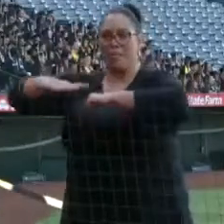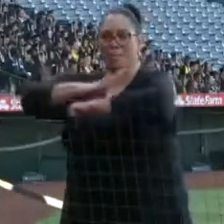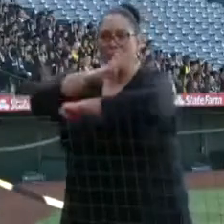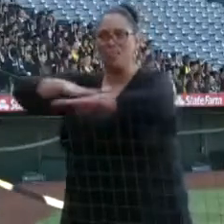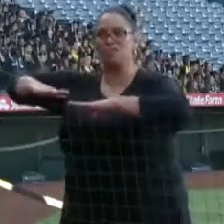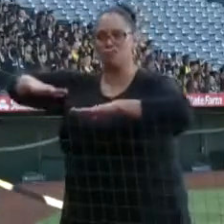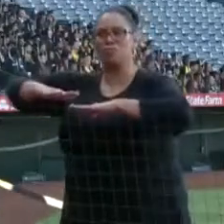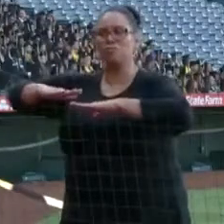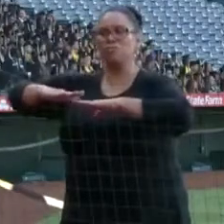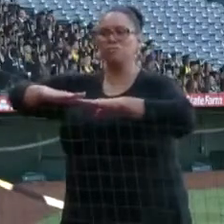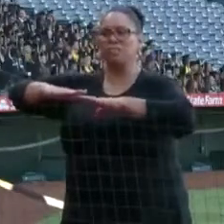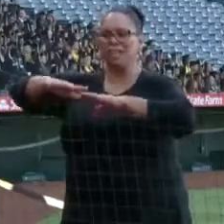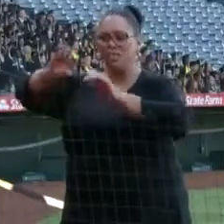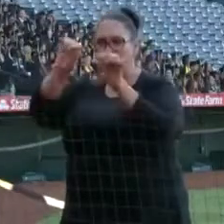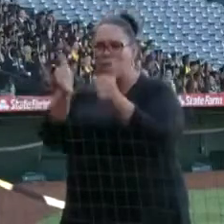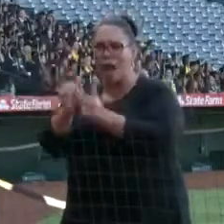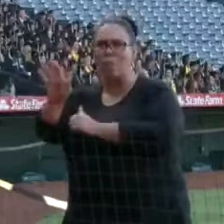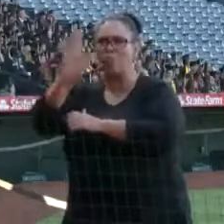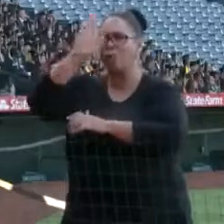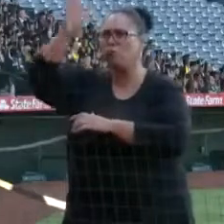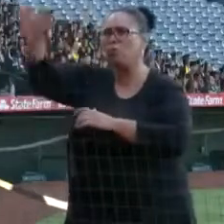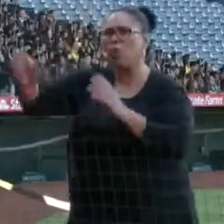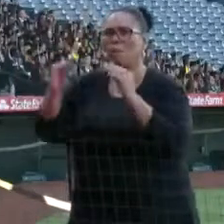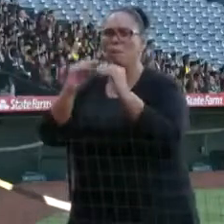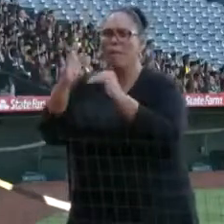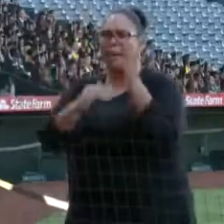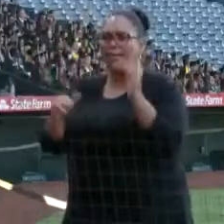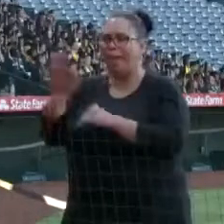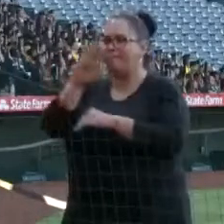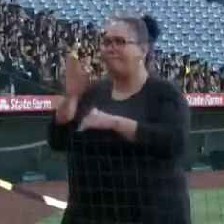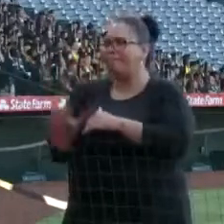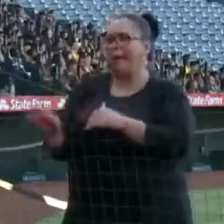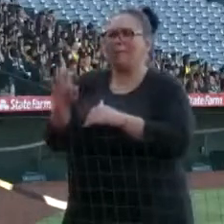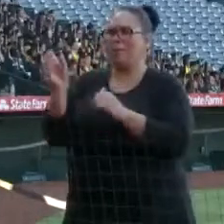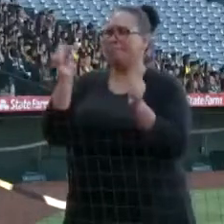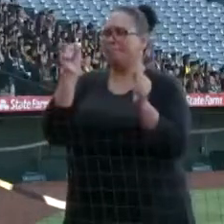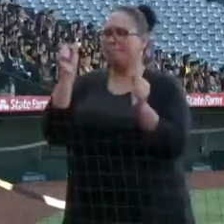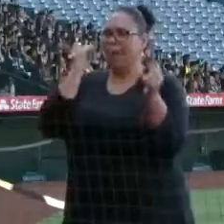shaped your future in more ways than you could have ever imagined.